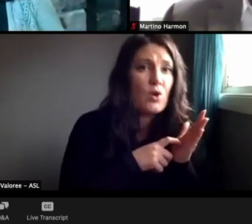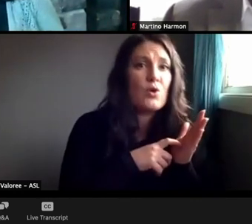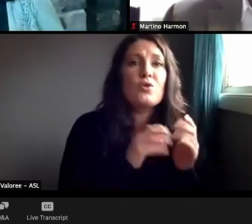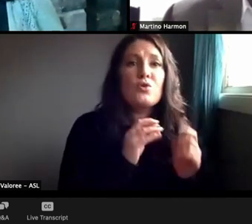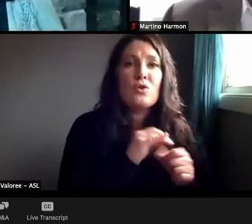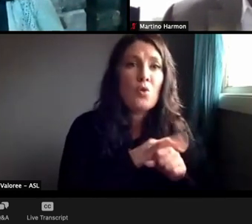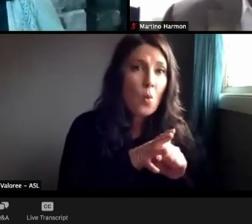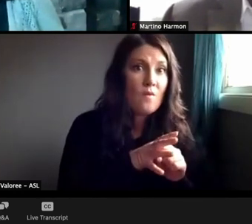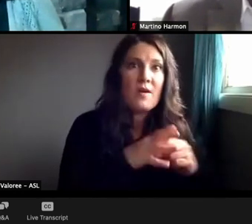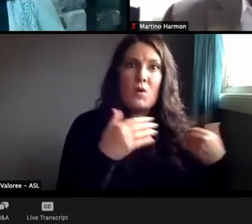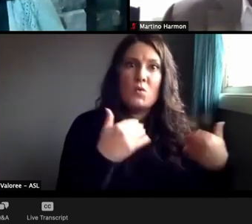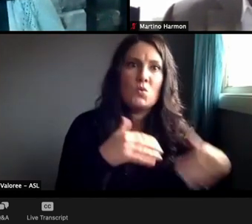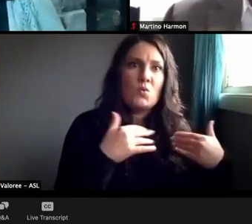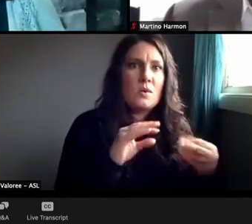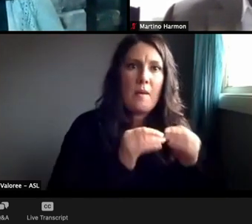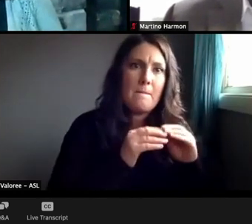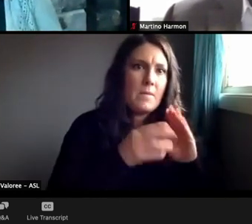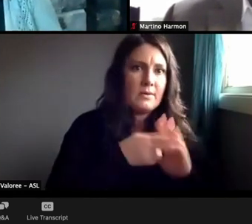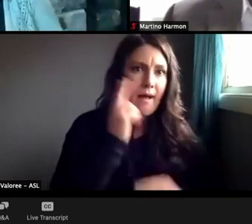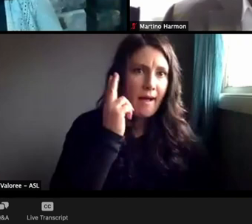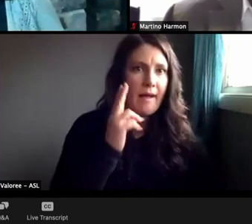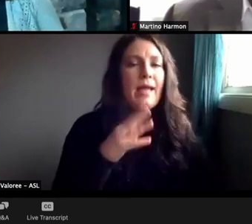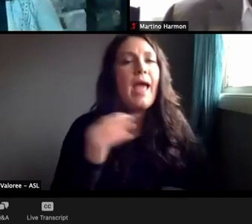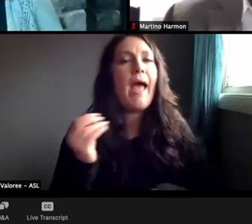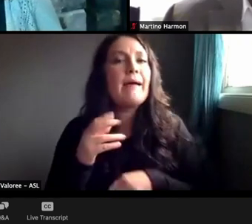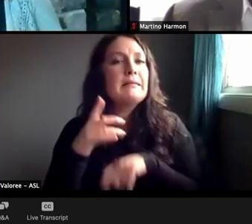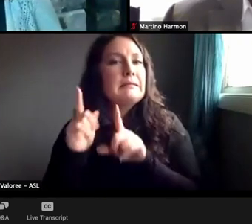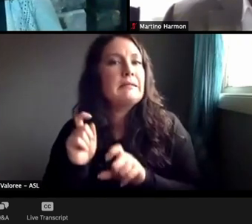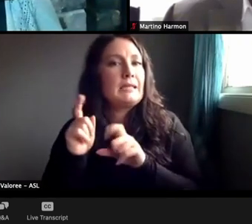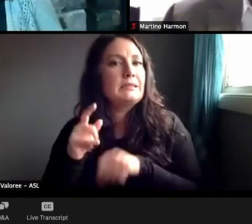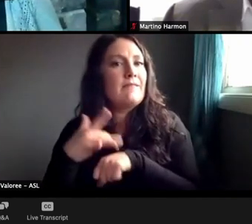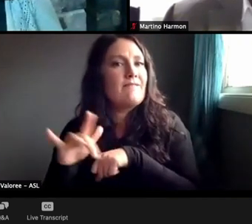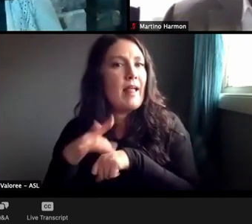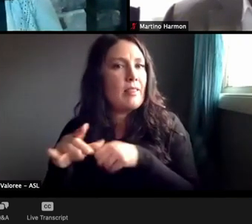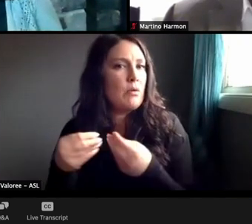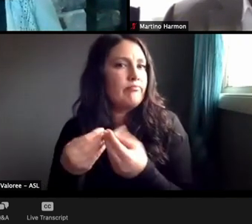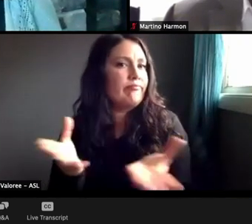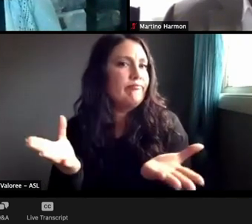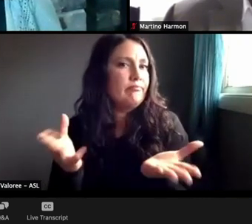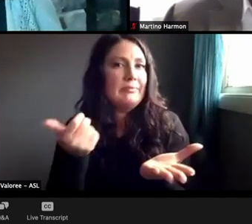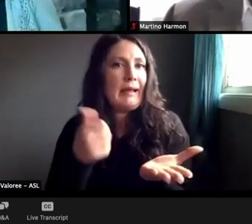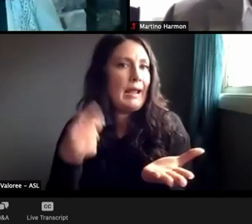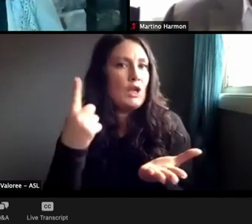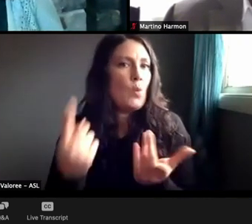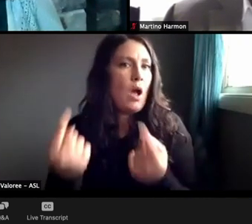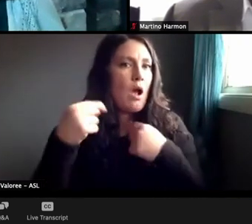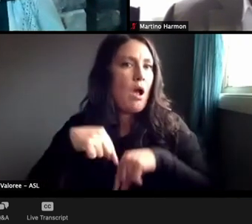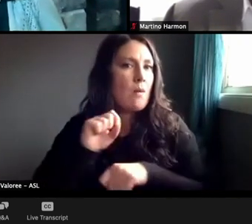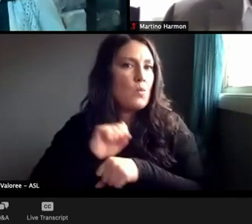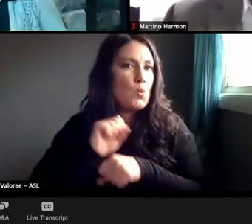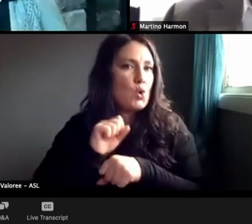high, and then testing availability for most everyone else who comes to work on campus every day.